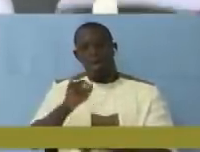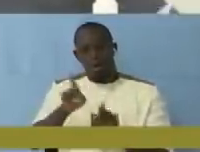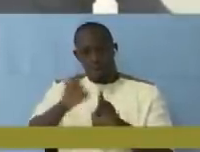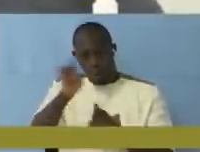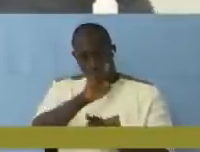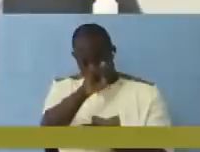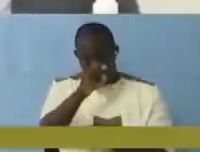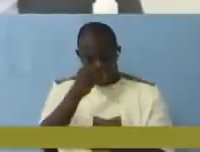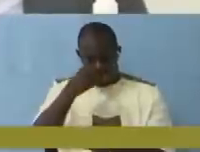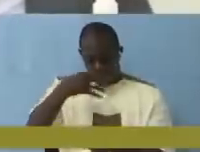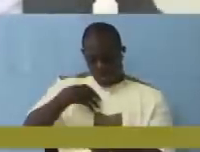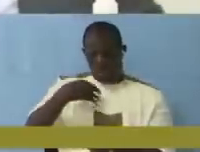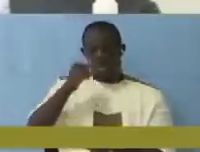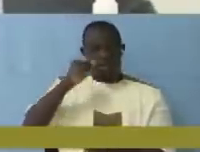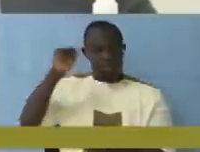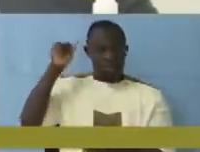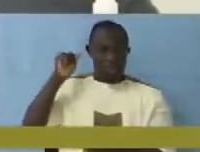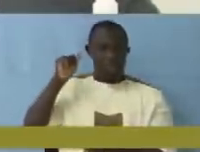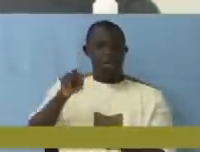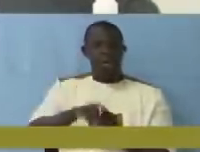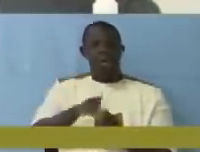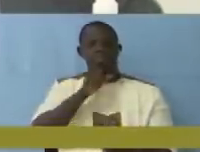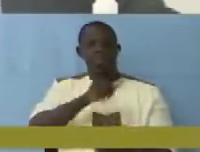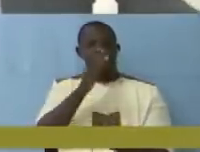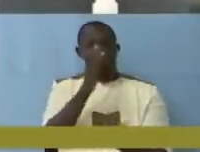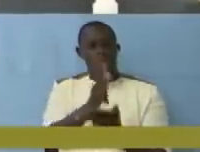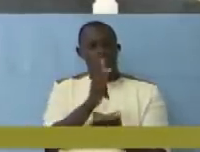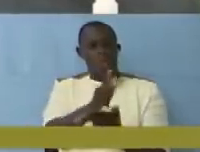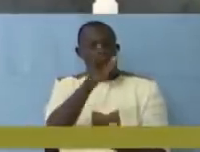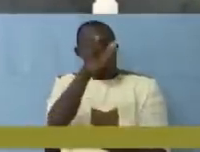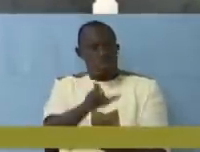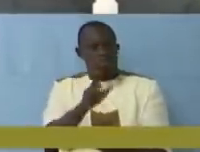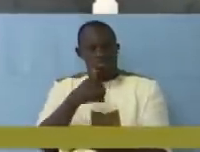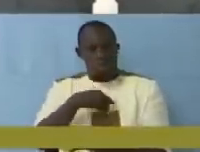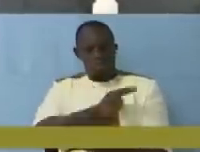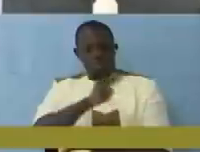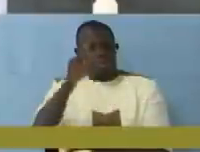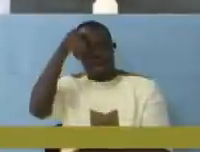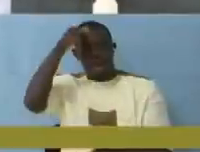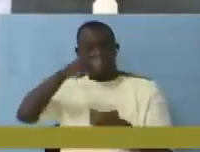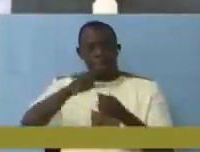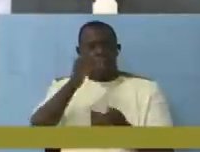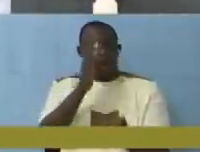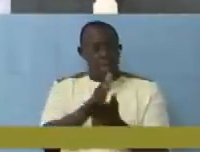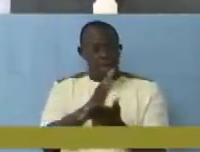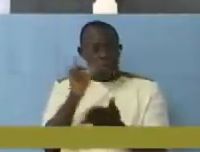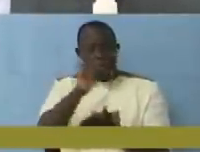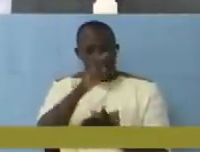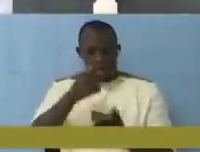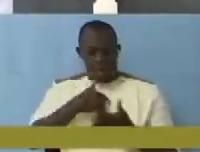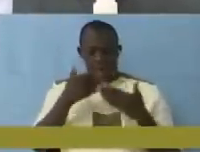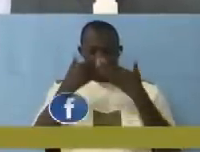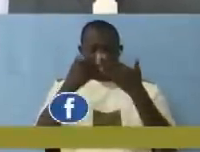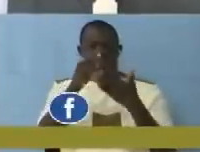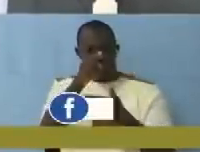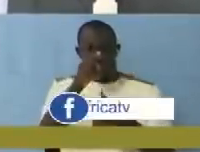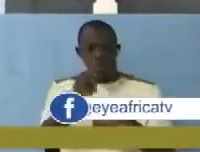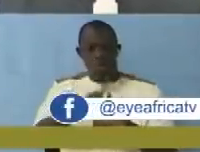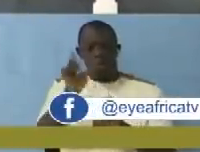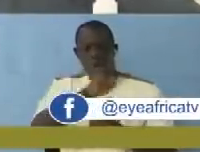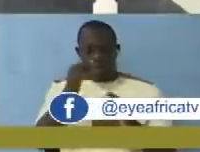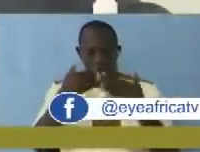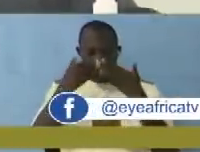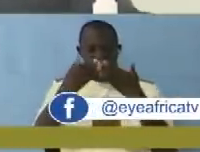told me. Mr. Witness, I cannot recall exactly what I told you. What I told you, I get from the statement. All right? Okay. All